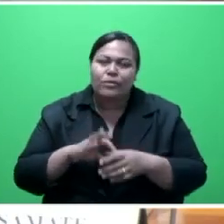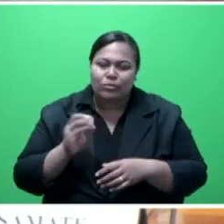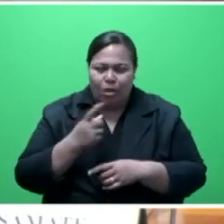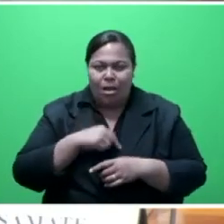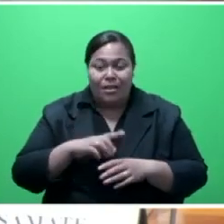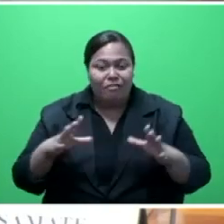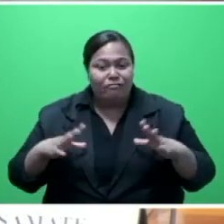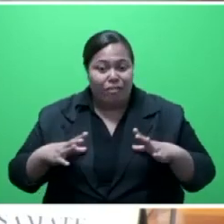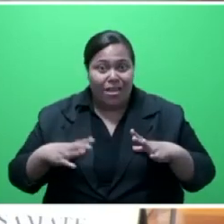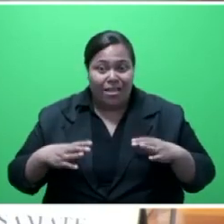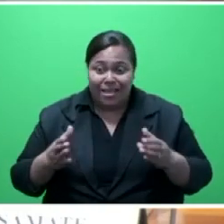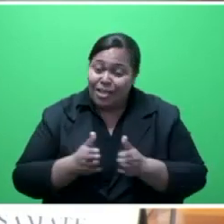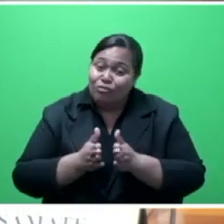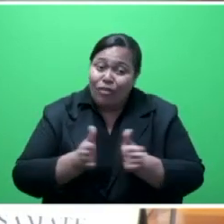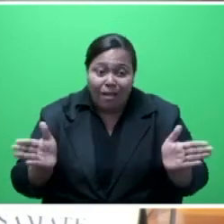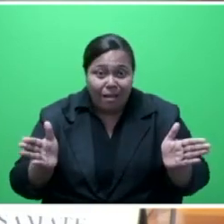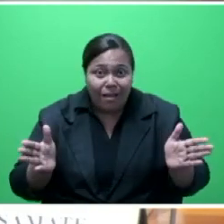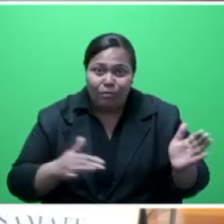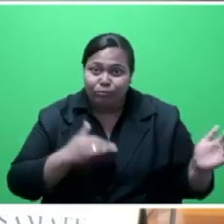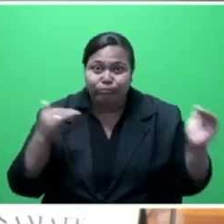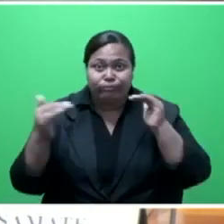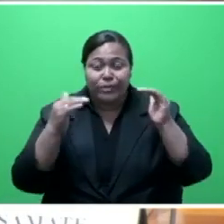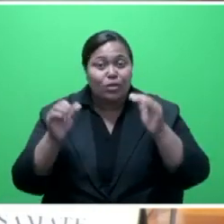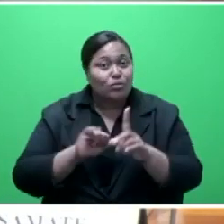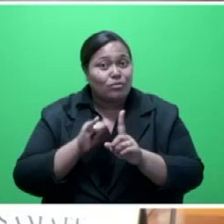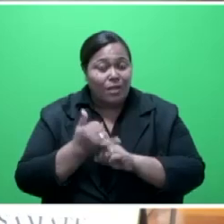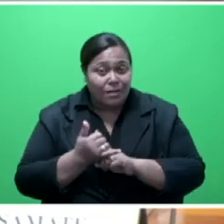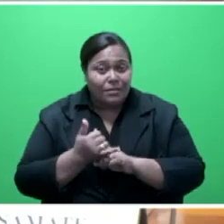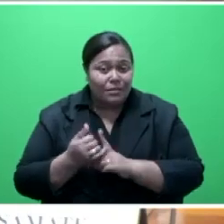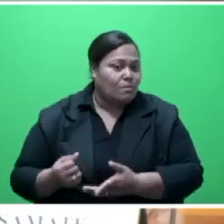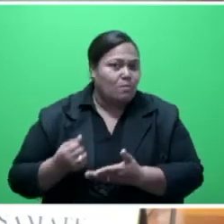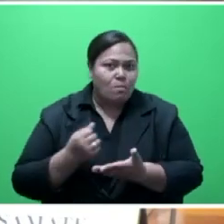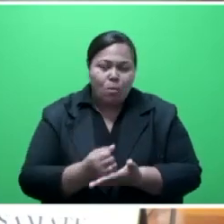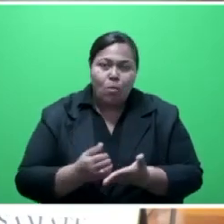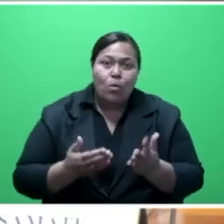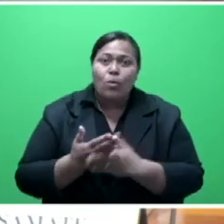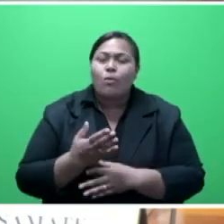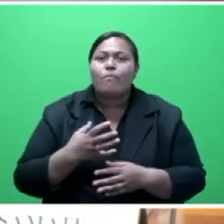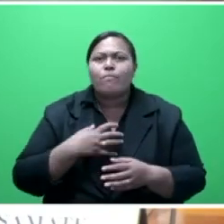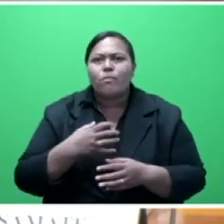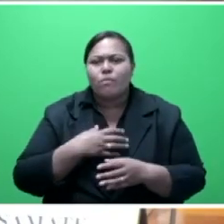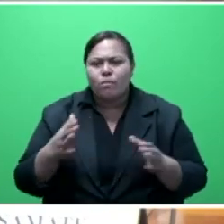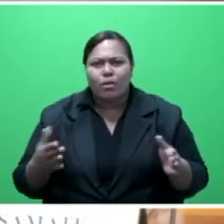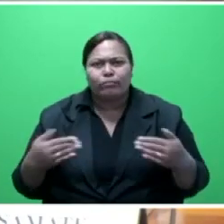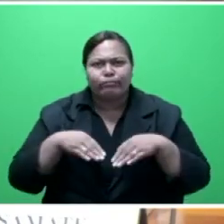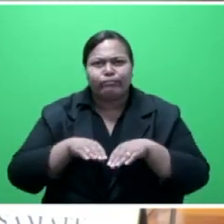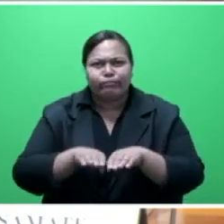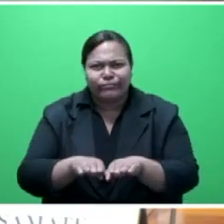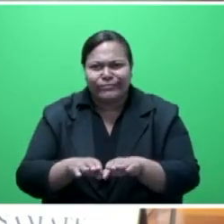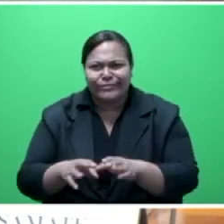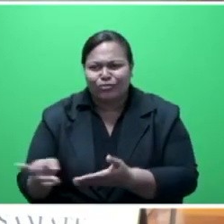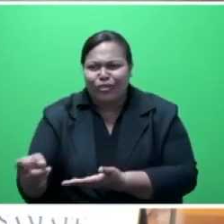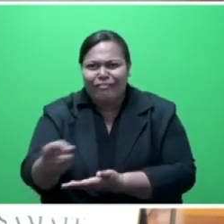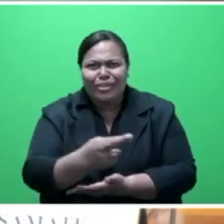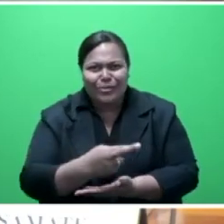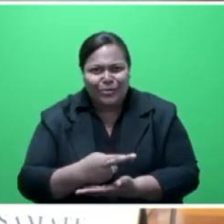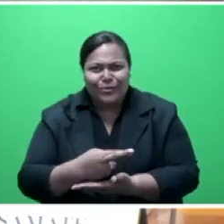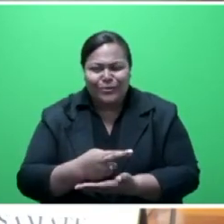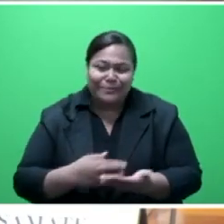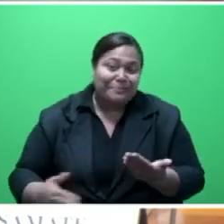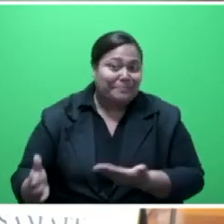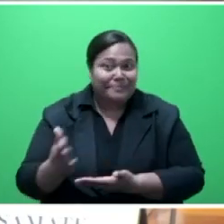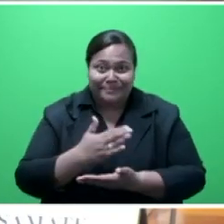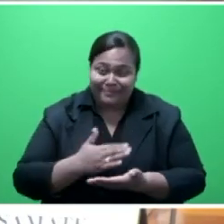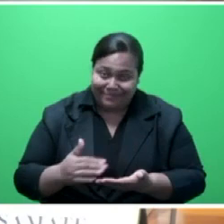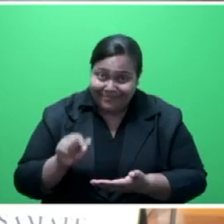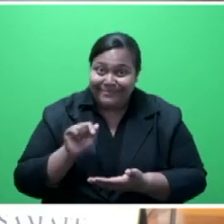an inclusive, fair and just society, supported by a more streamlined system of revenue, a streamlined system of revenue collection